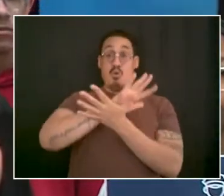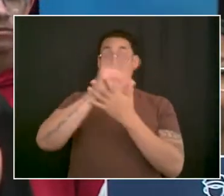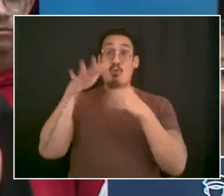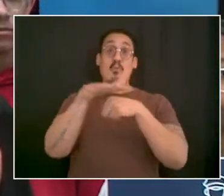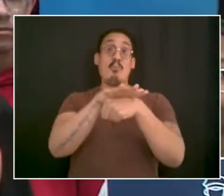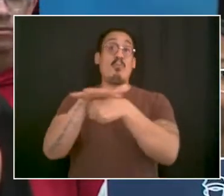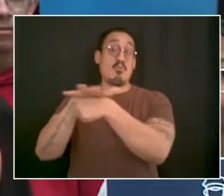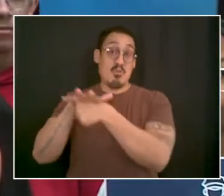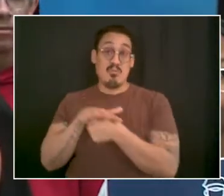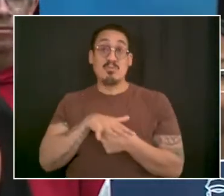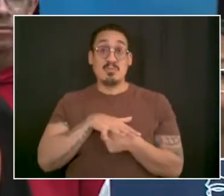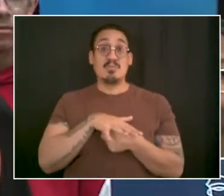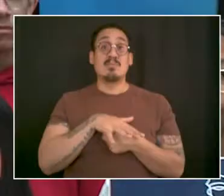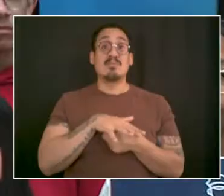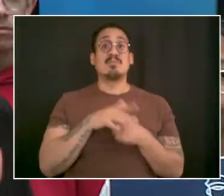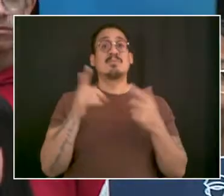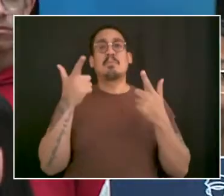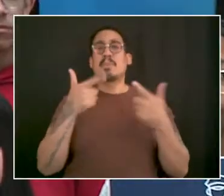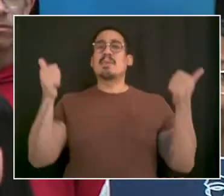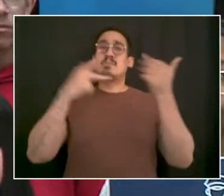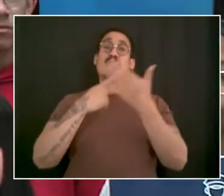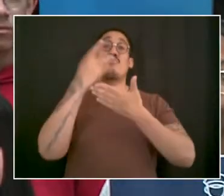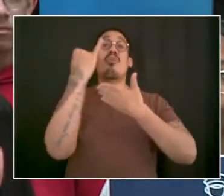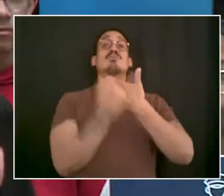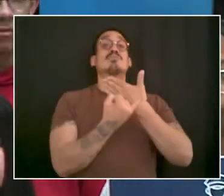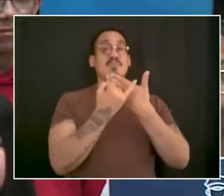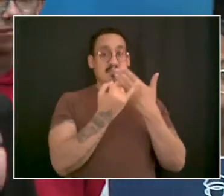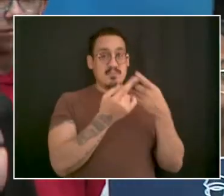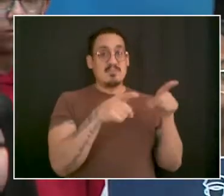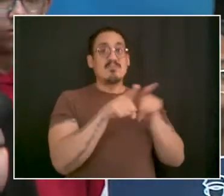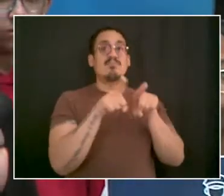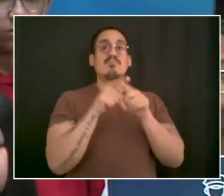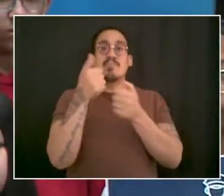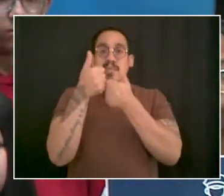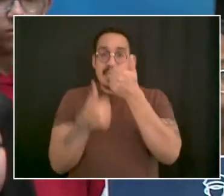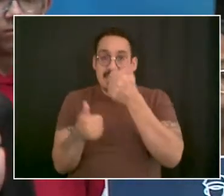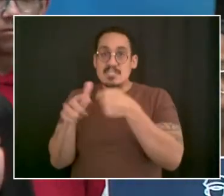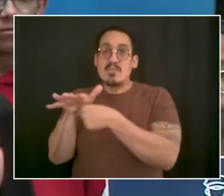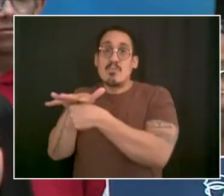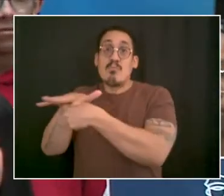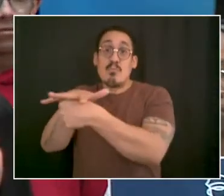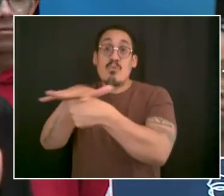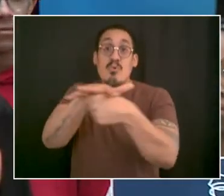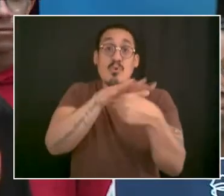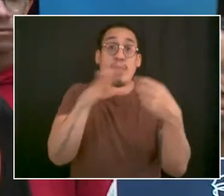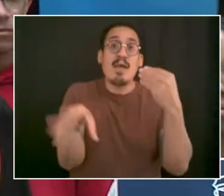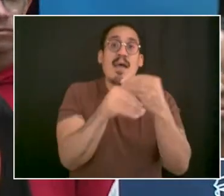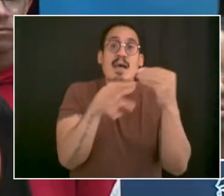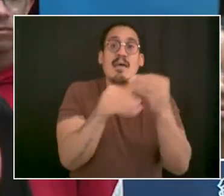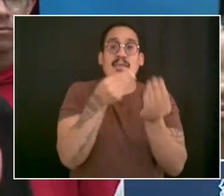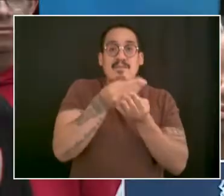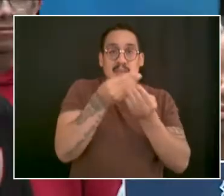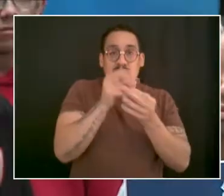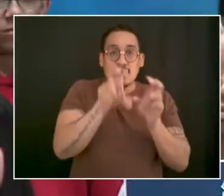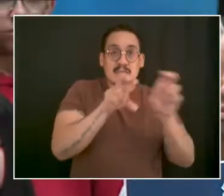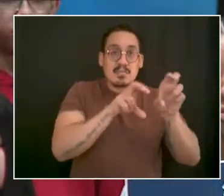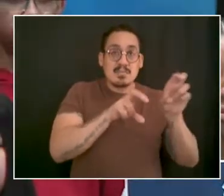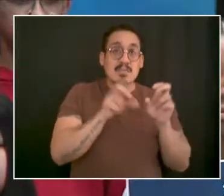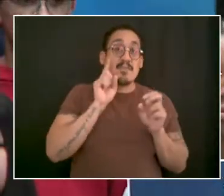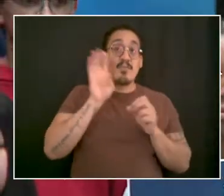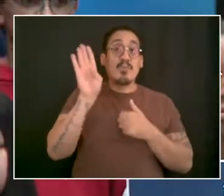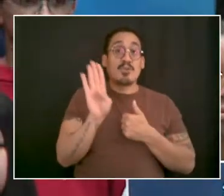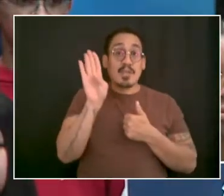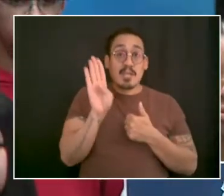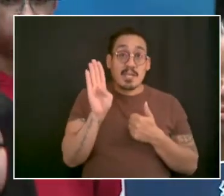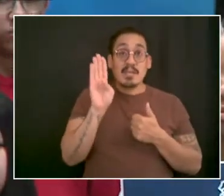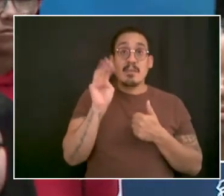projects we have announced in each borough, we're adding matching funds to support the Brooklyn Marine Terminal project, which will support the Harbor